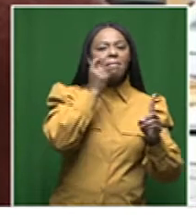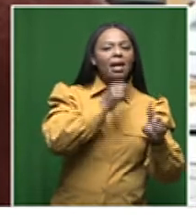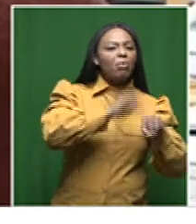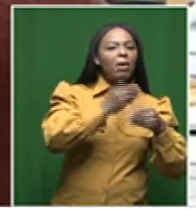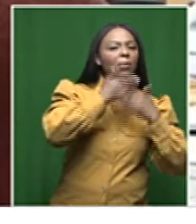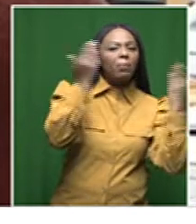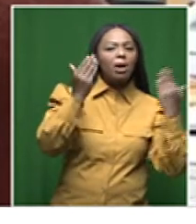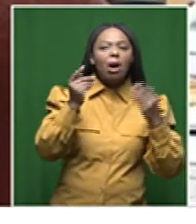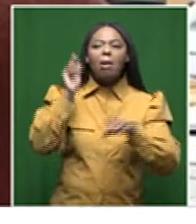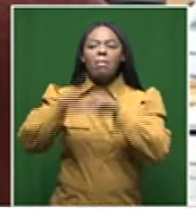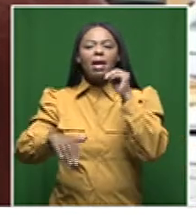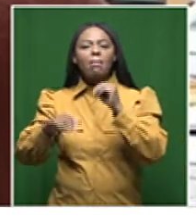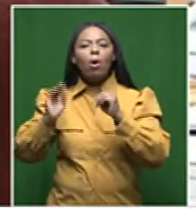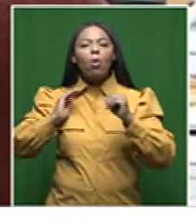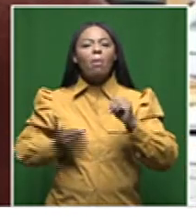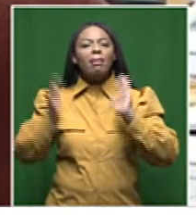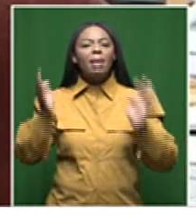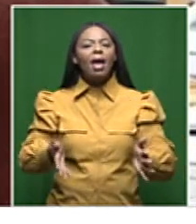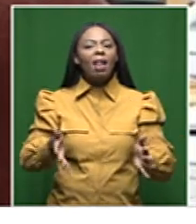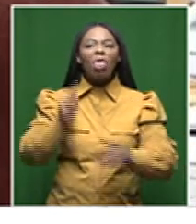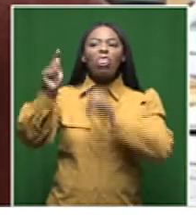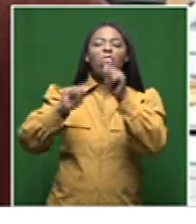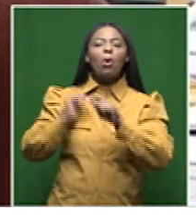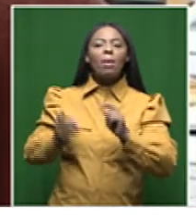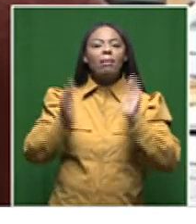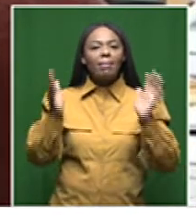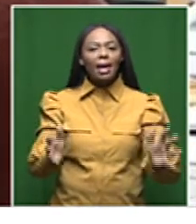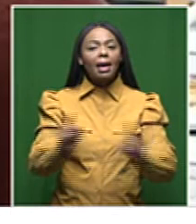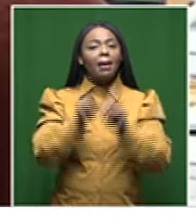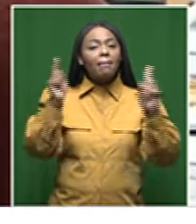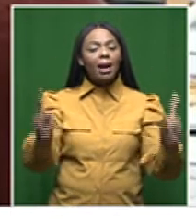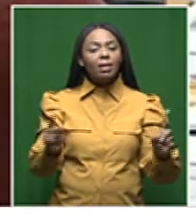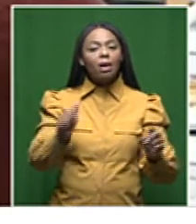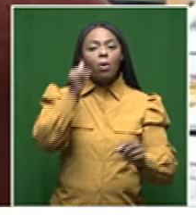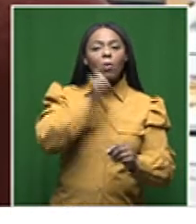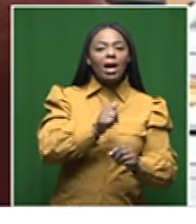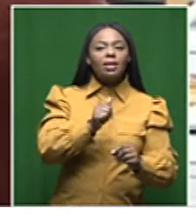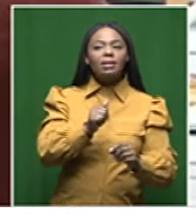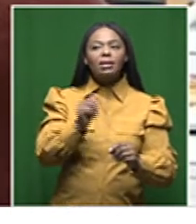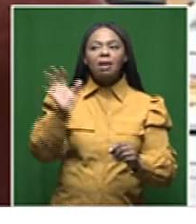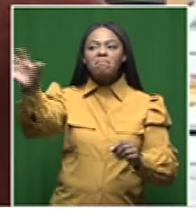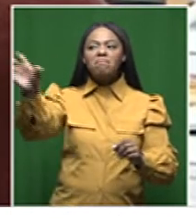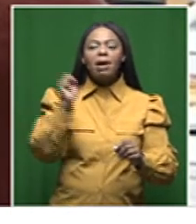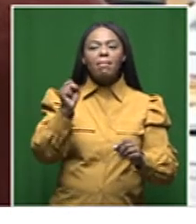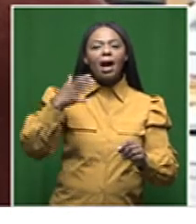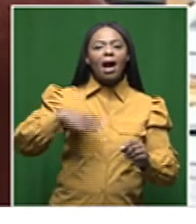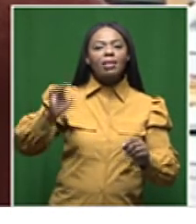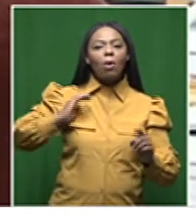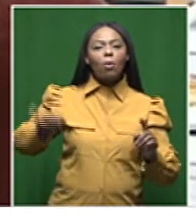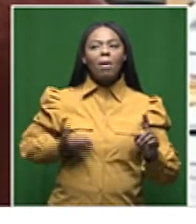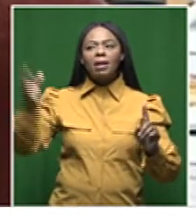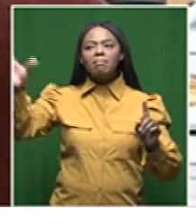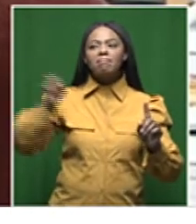blame. But in a sense that when they try to have other wives for the male